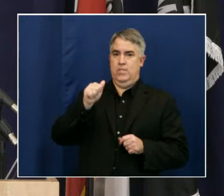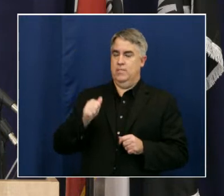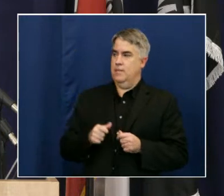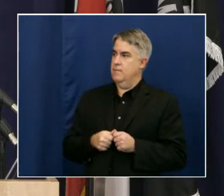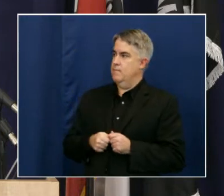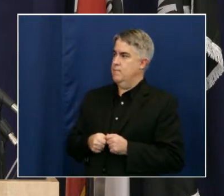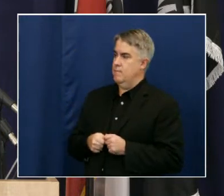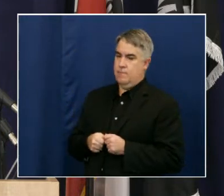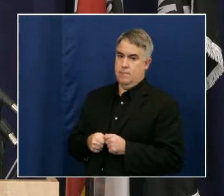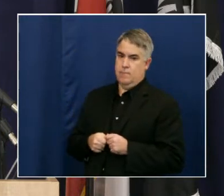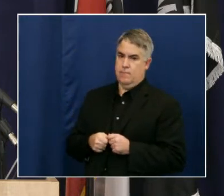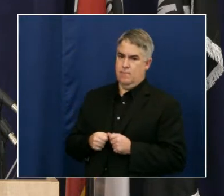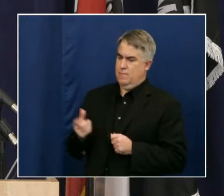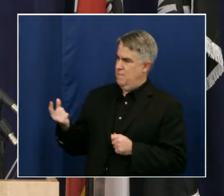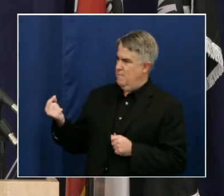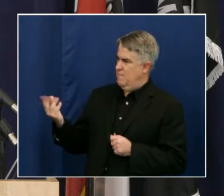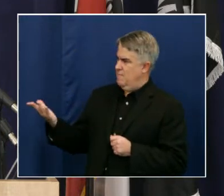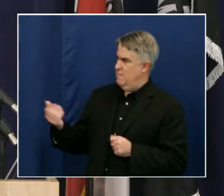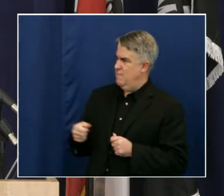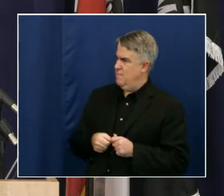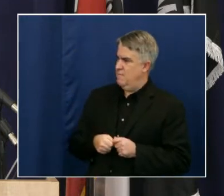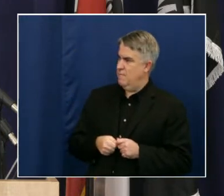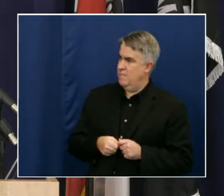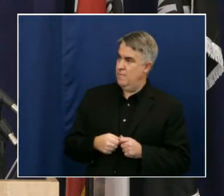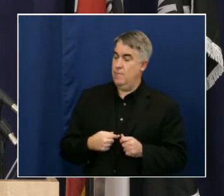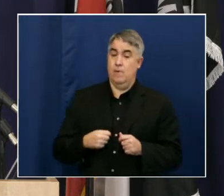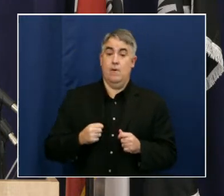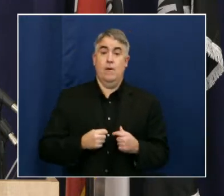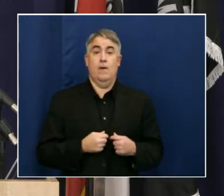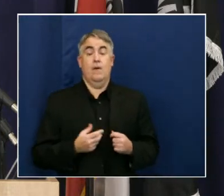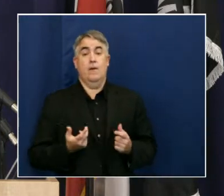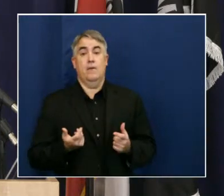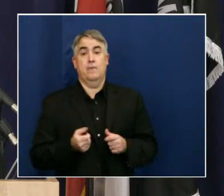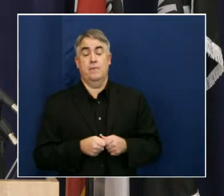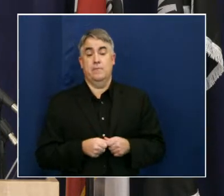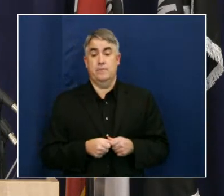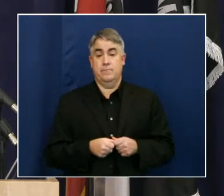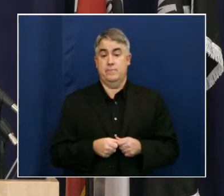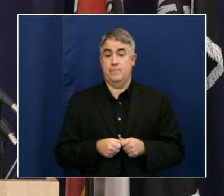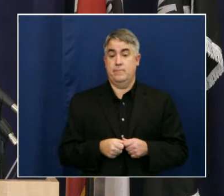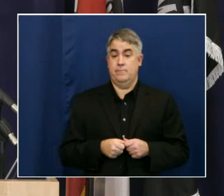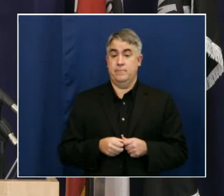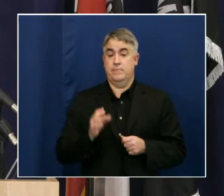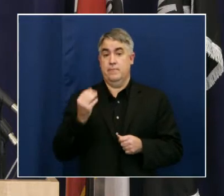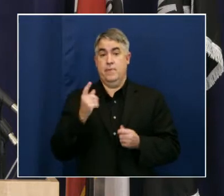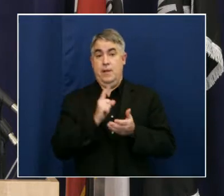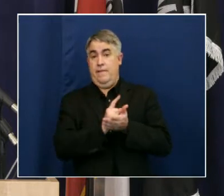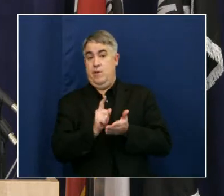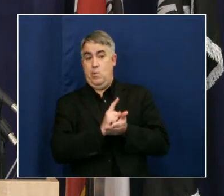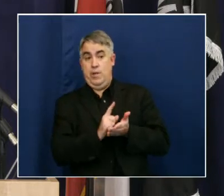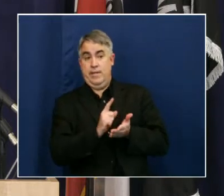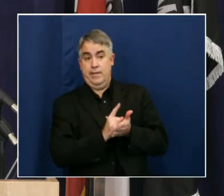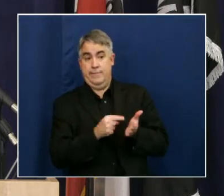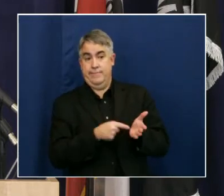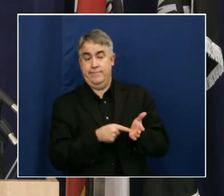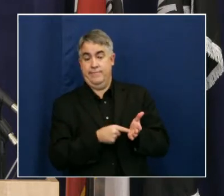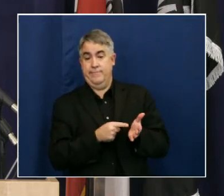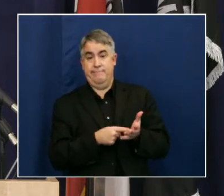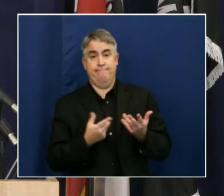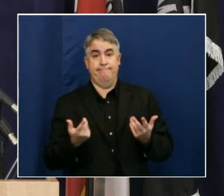is your response to that? Well, I think if you're comparing week by week, we're certainly at the most